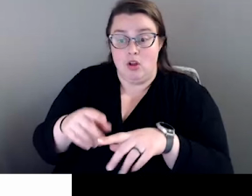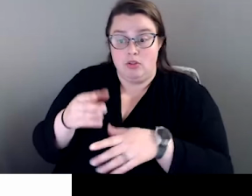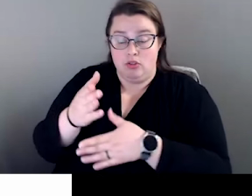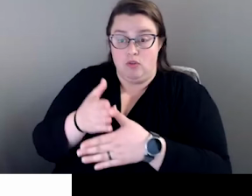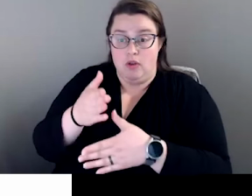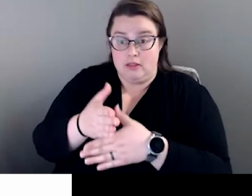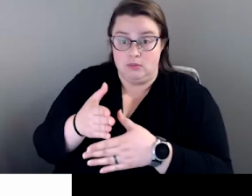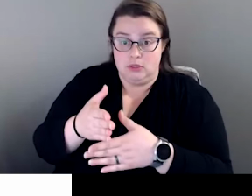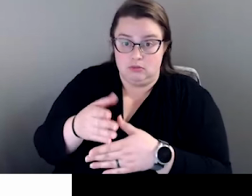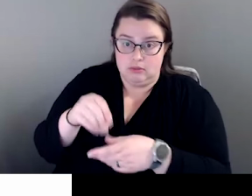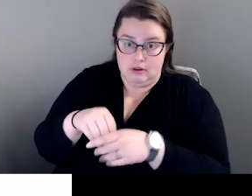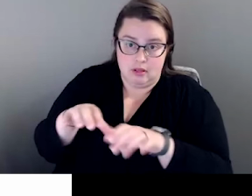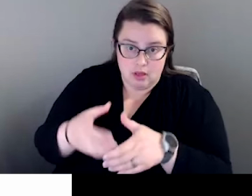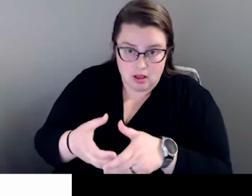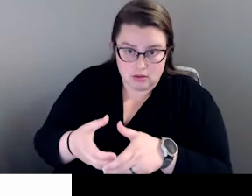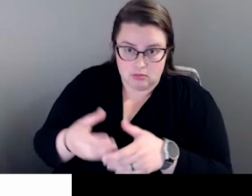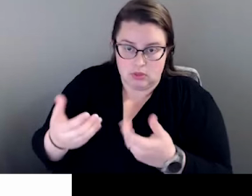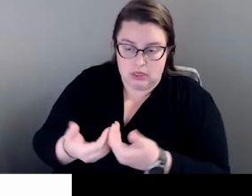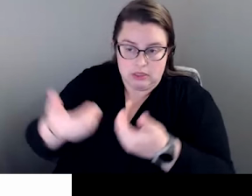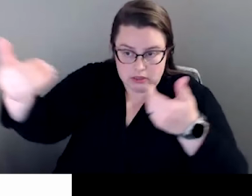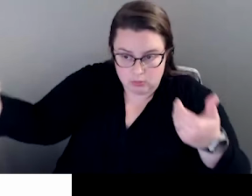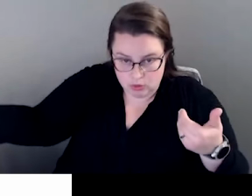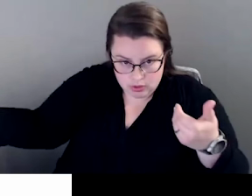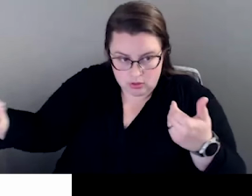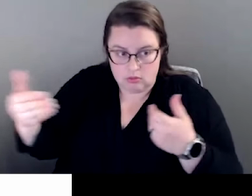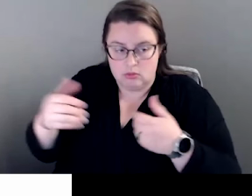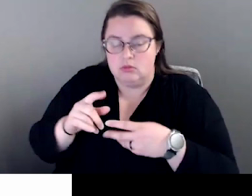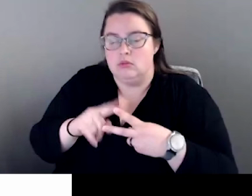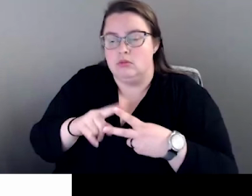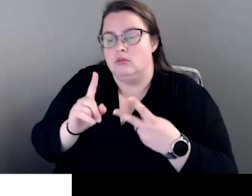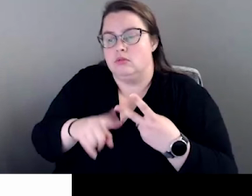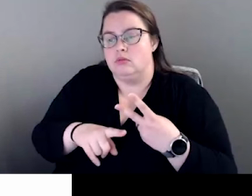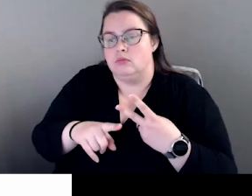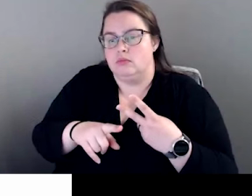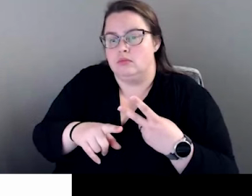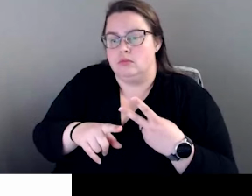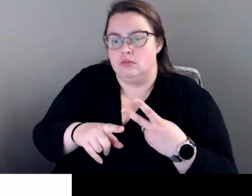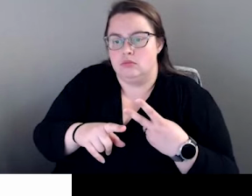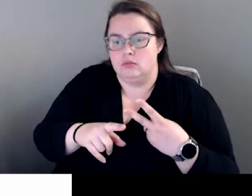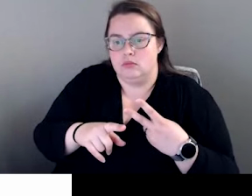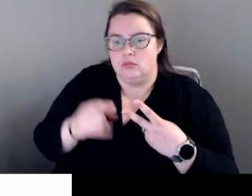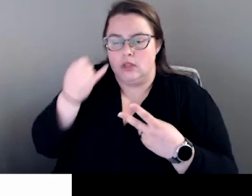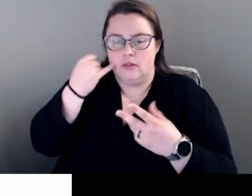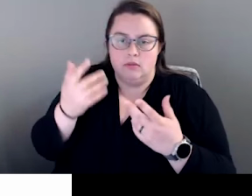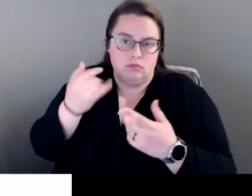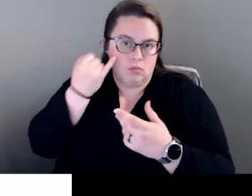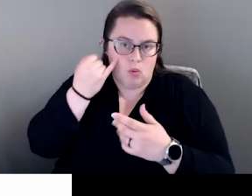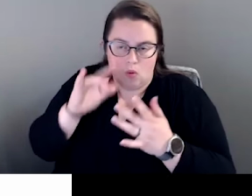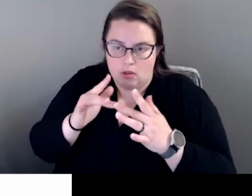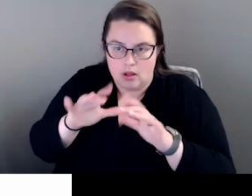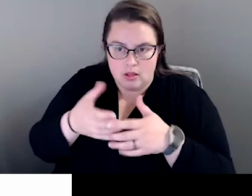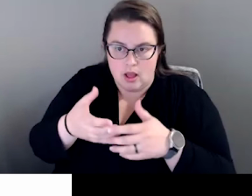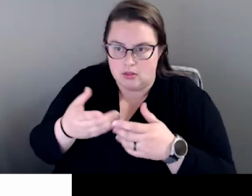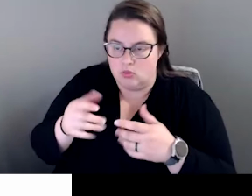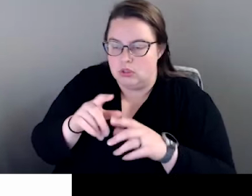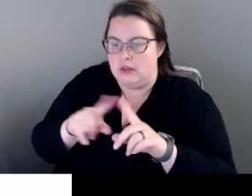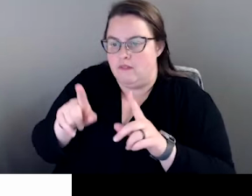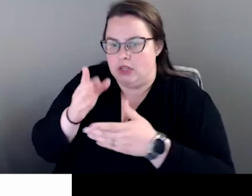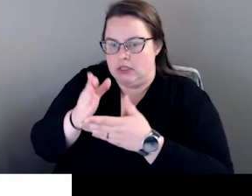class, we could separate them. We could maybe if there's, like I said, an online class or a different section